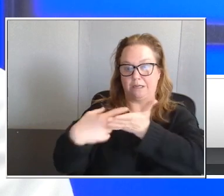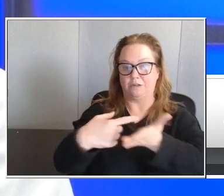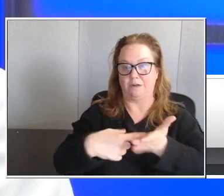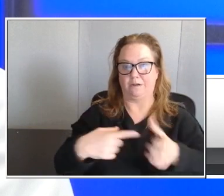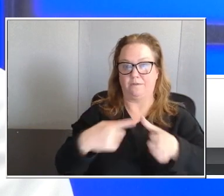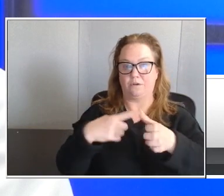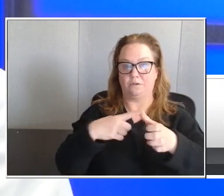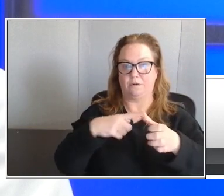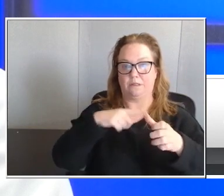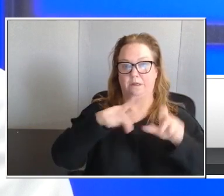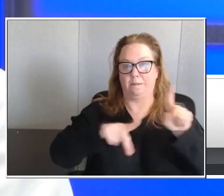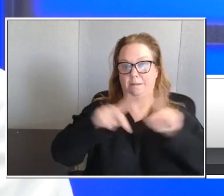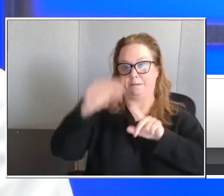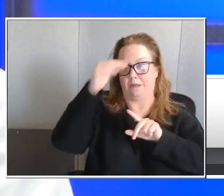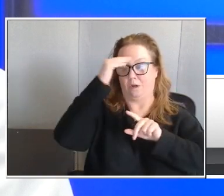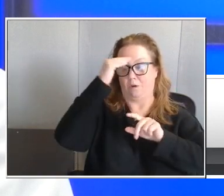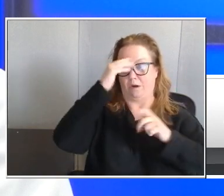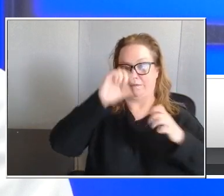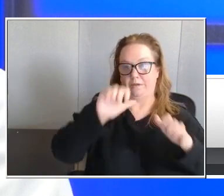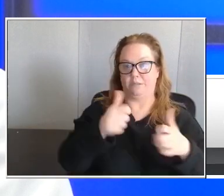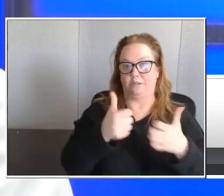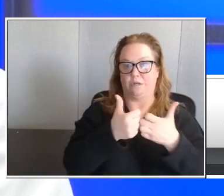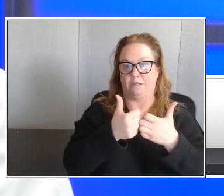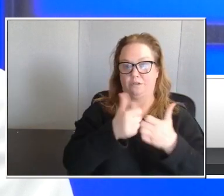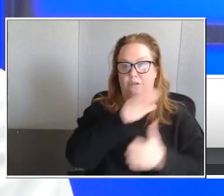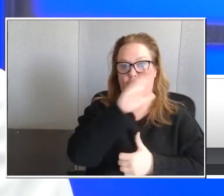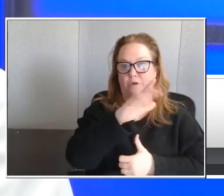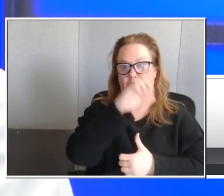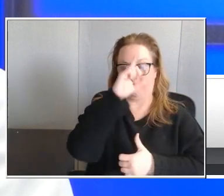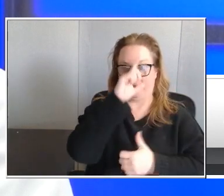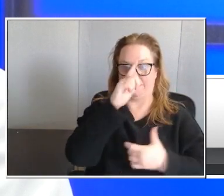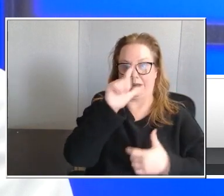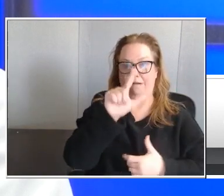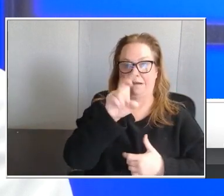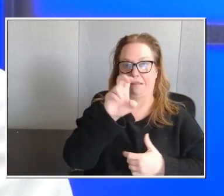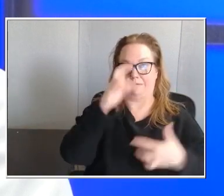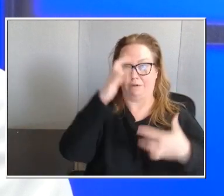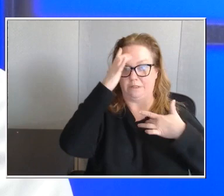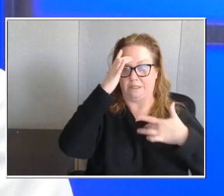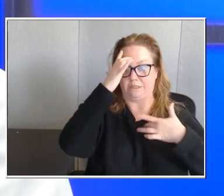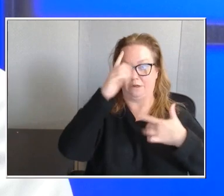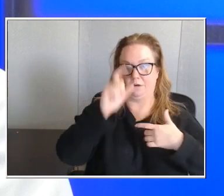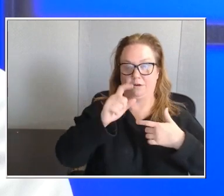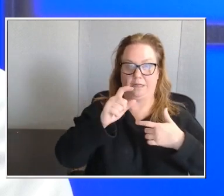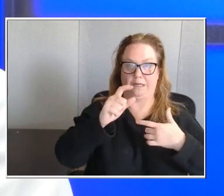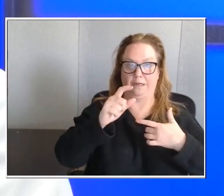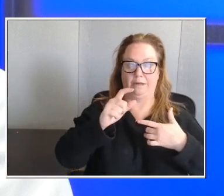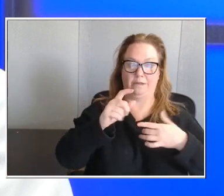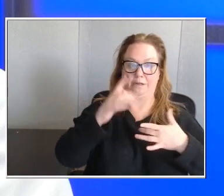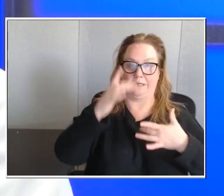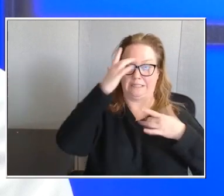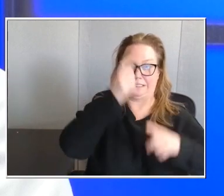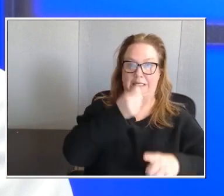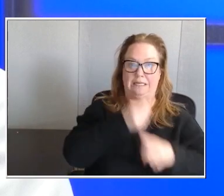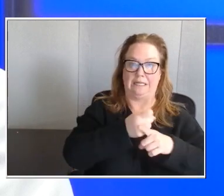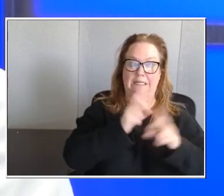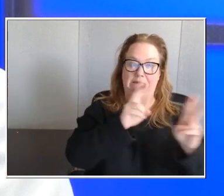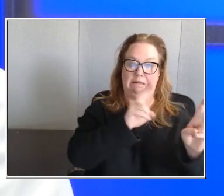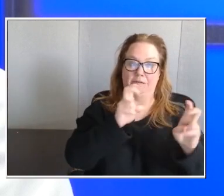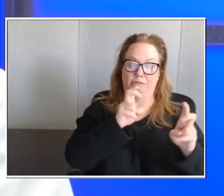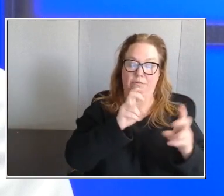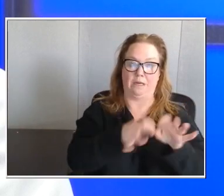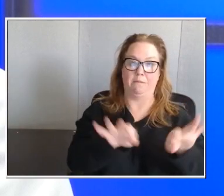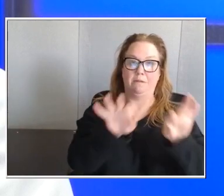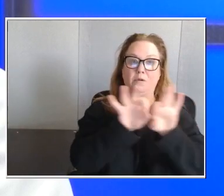want the public to be aware of these challenges, because you never think about liver disease or needing a transplant until you get sick. And then these issues become very, very important to